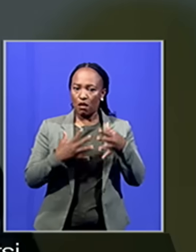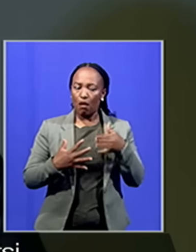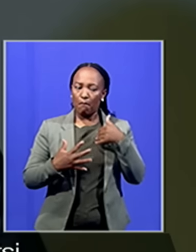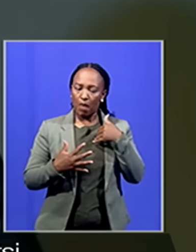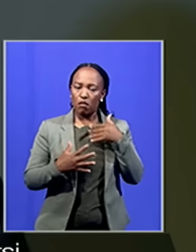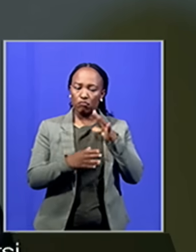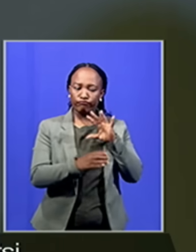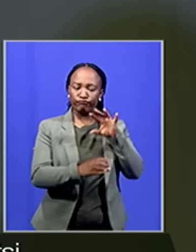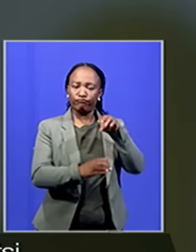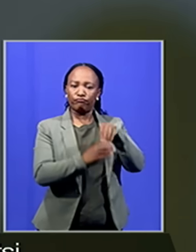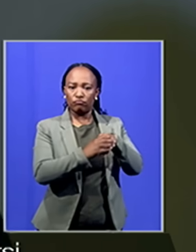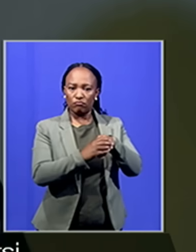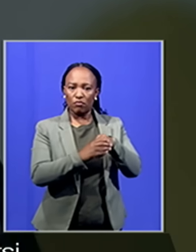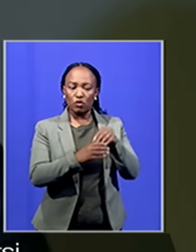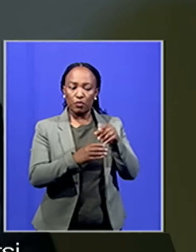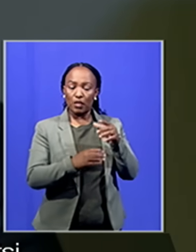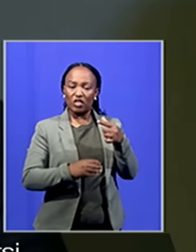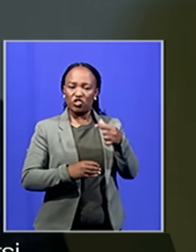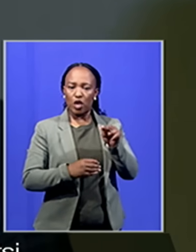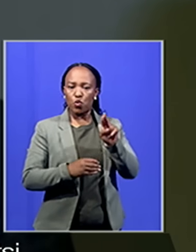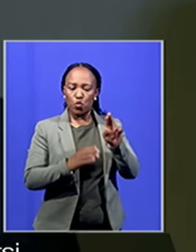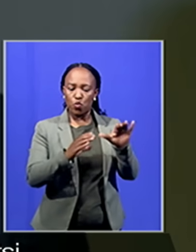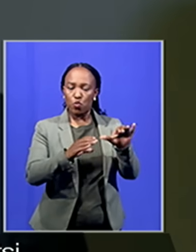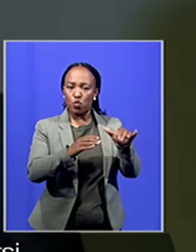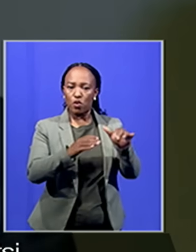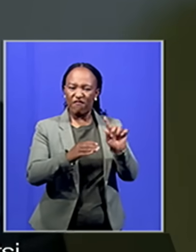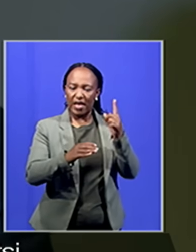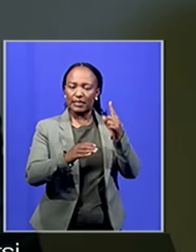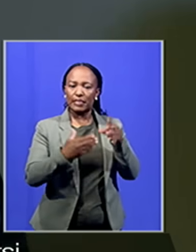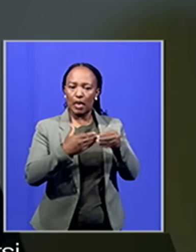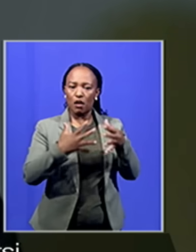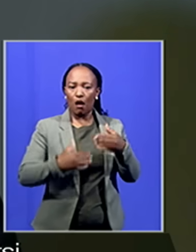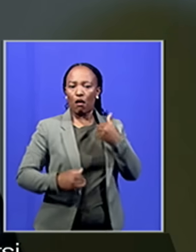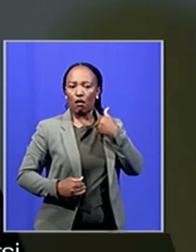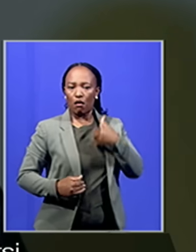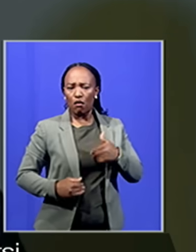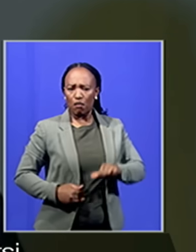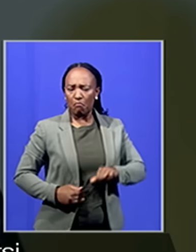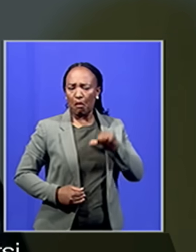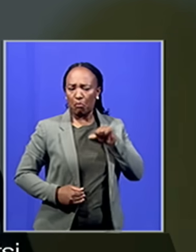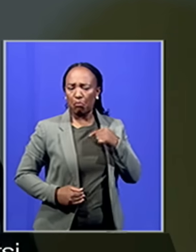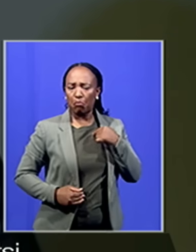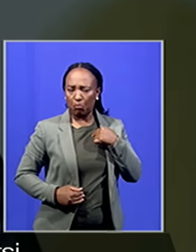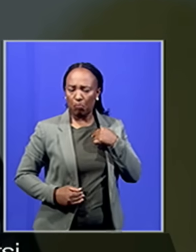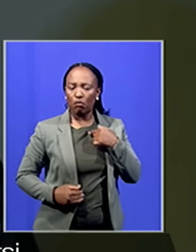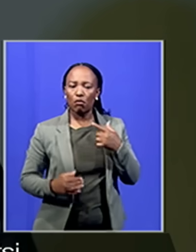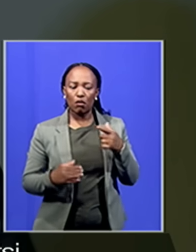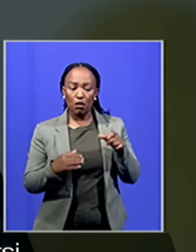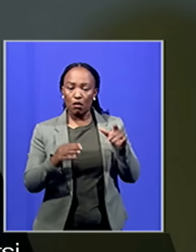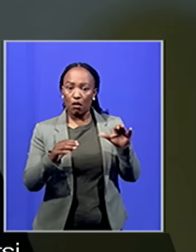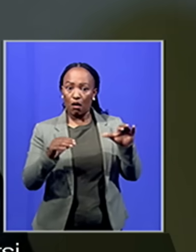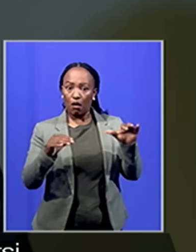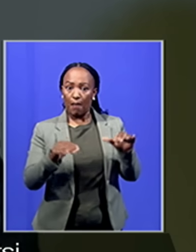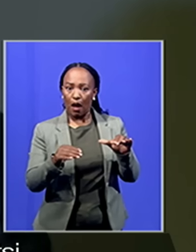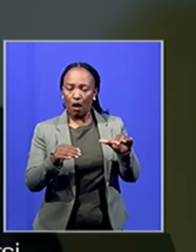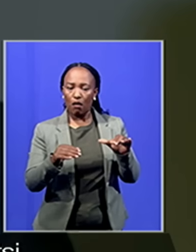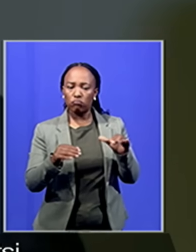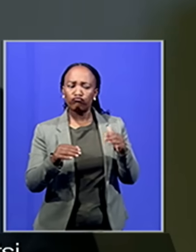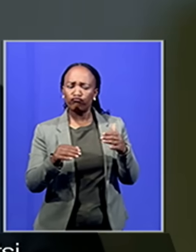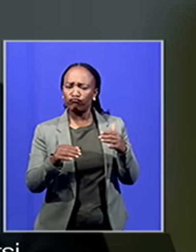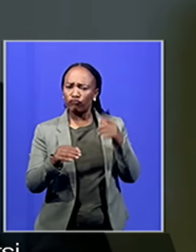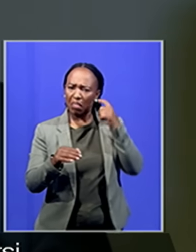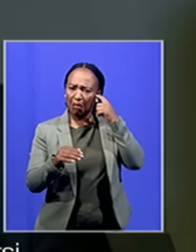party into national government. And the Government of National Unity has settled into relative stability